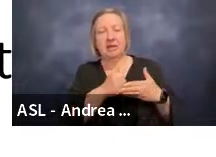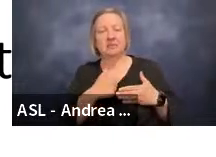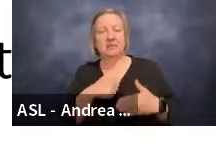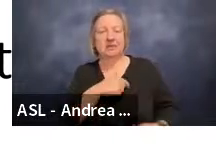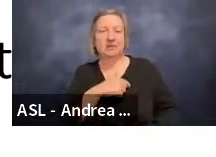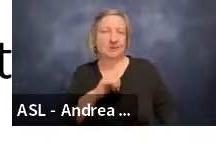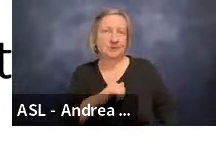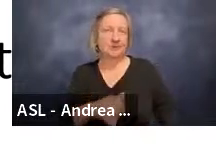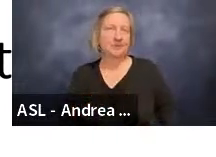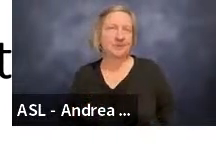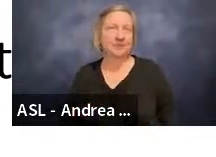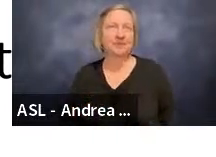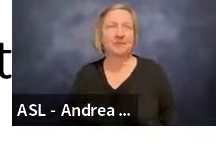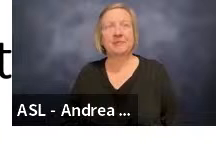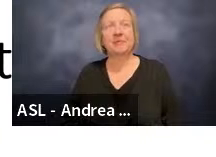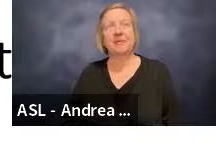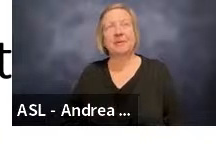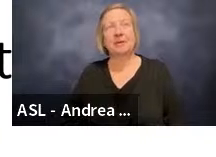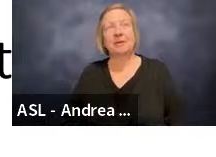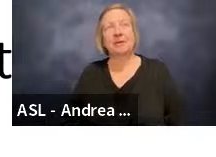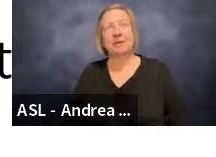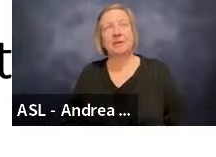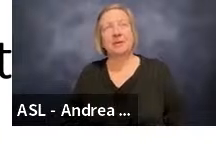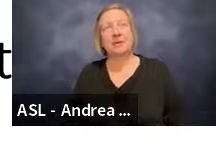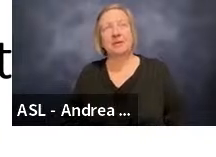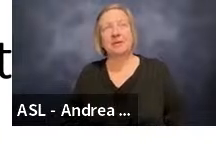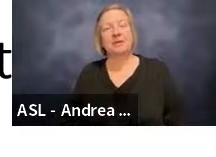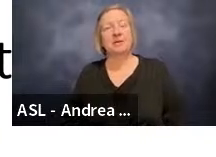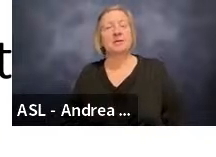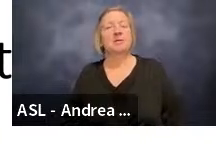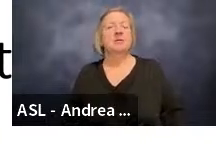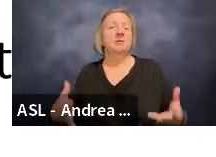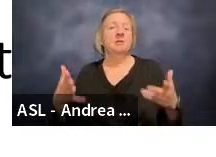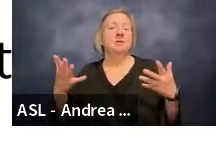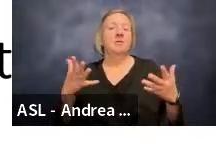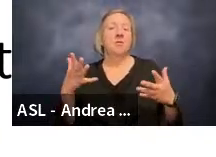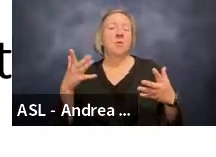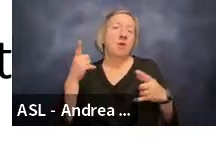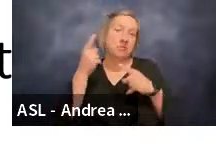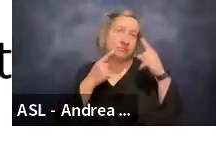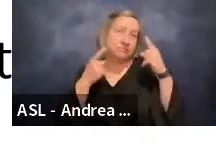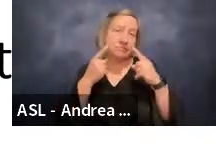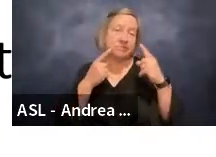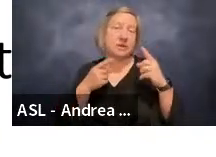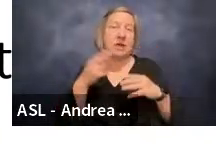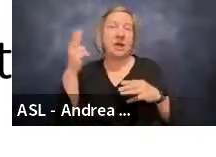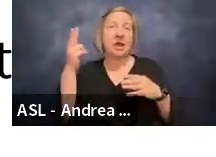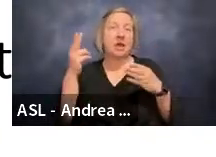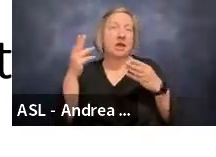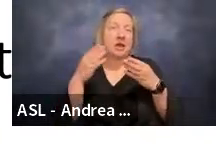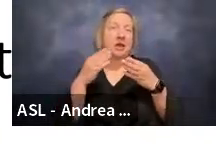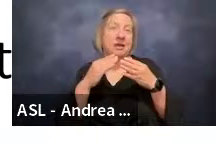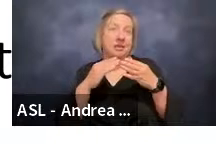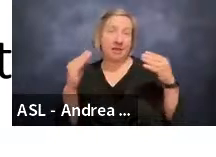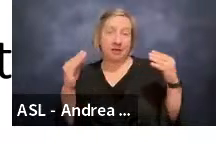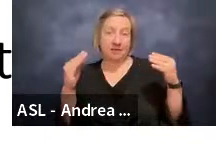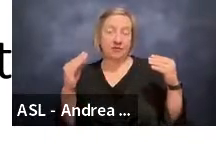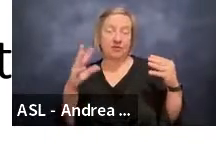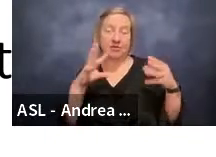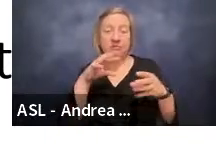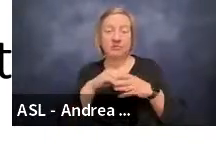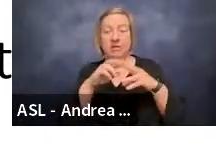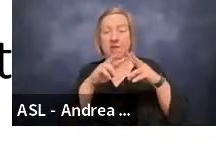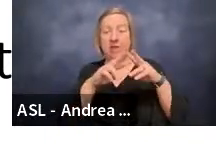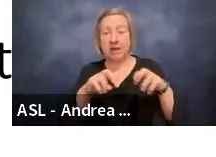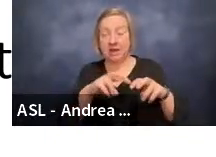well. So one of the considerations that at a high level that there is part of the